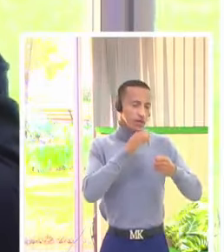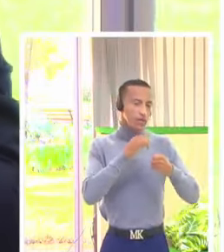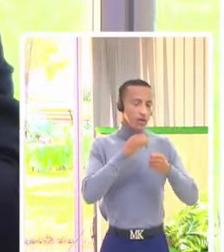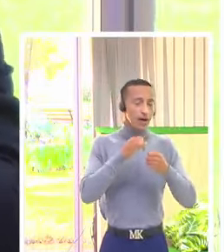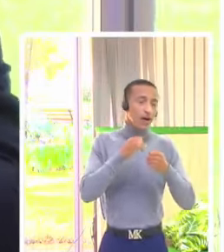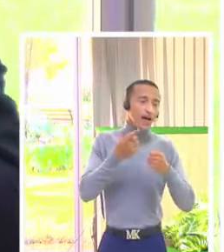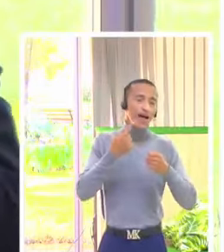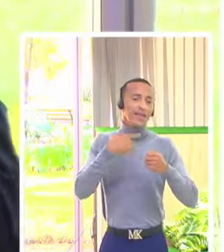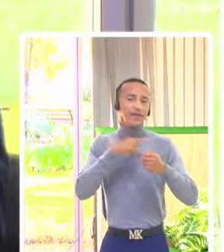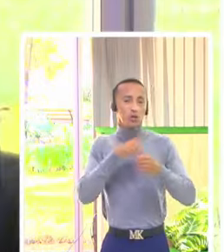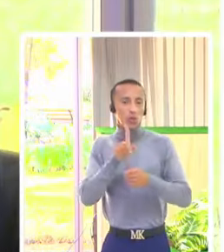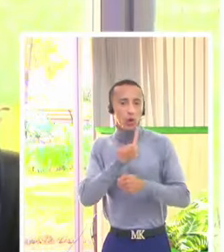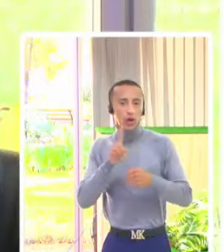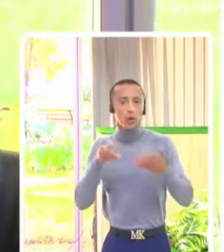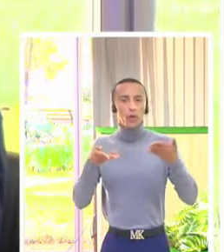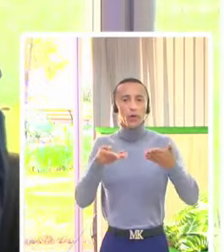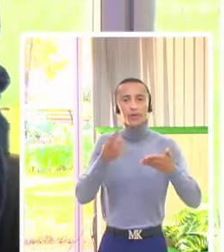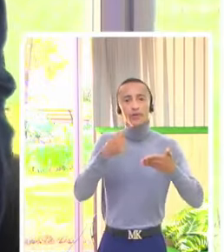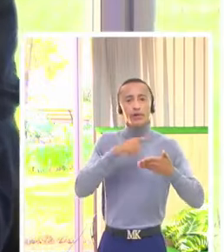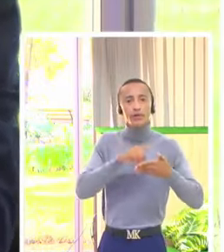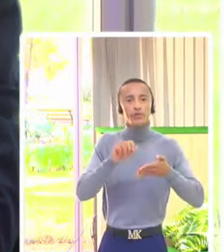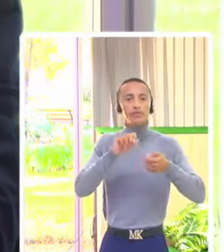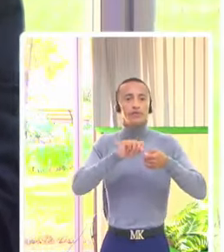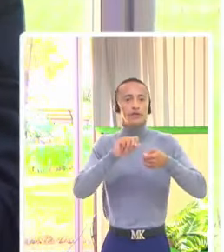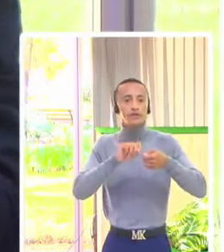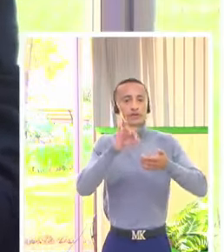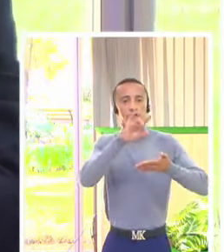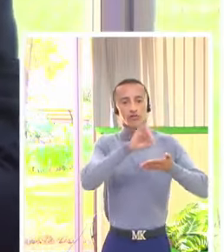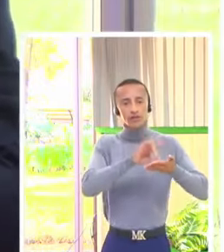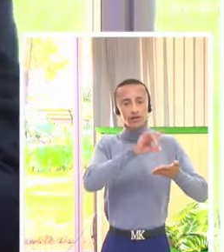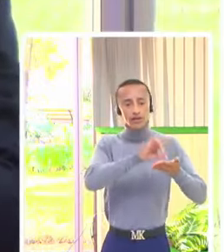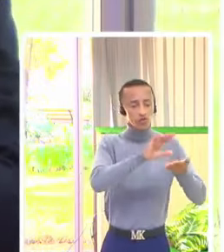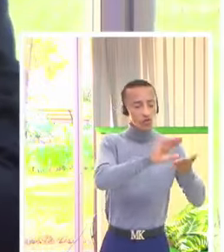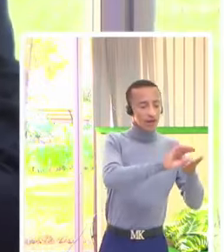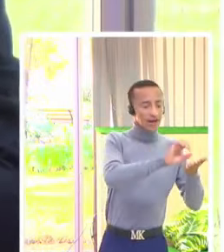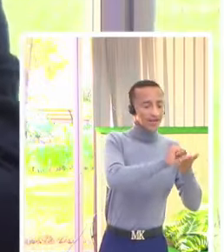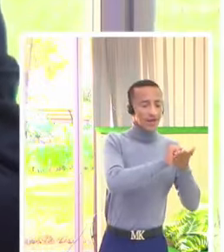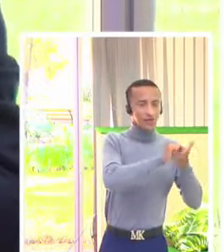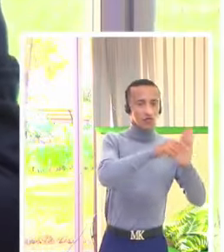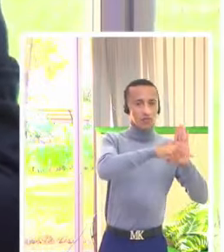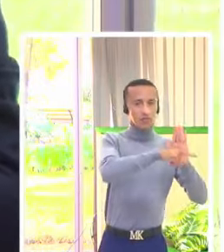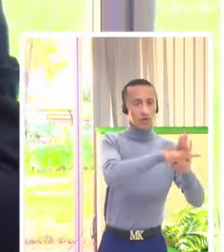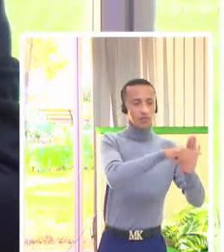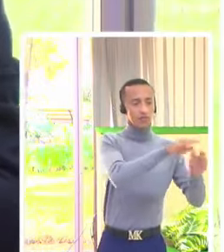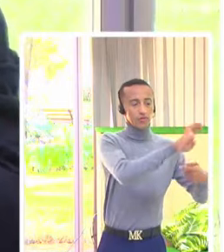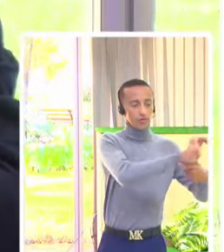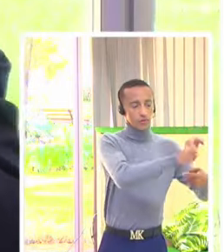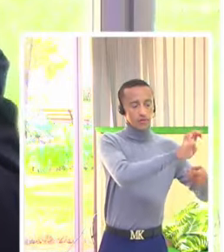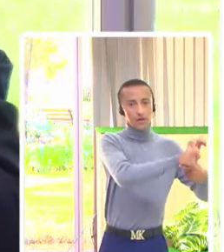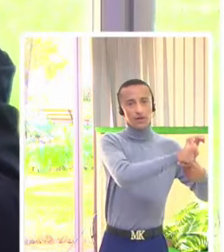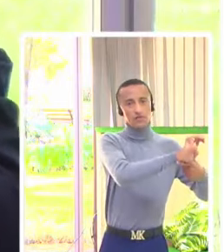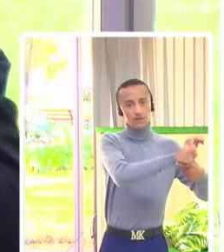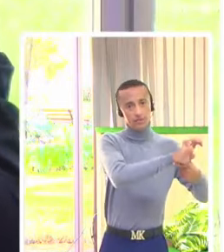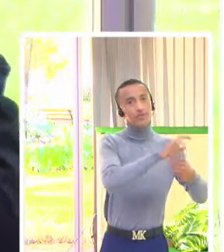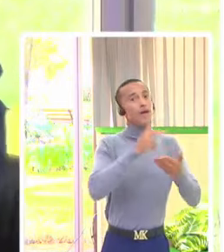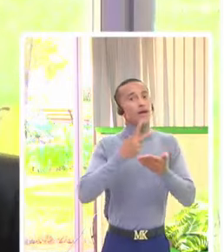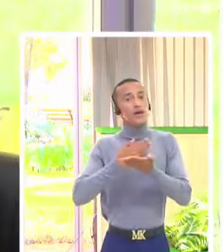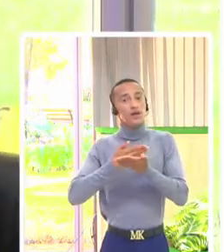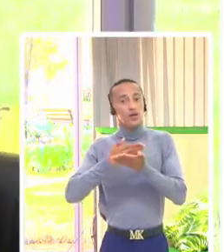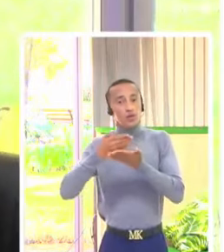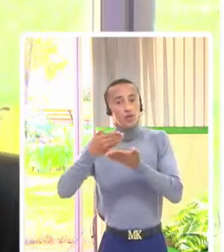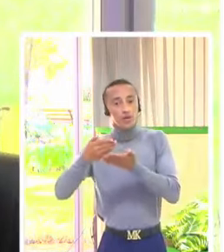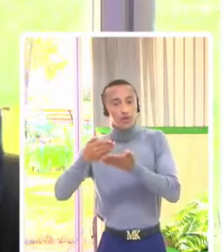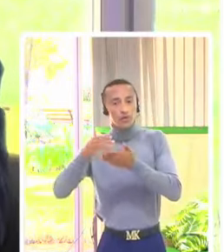program, and we give the mothers, we give this. So they started then innovating. And some states are good, better.